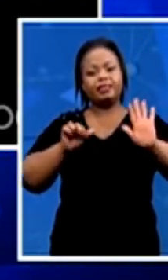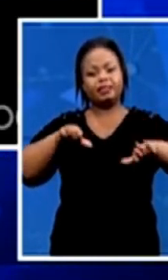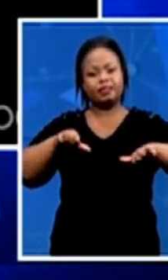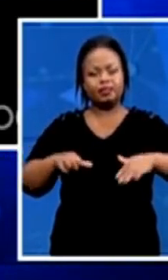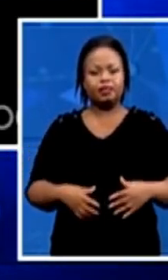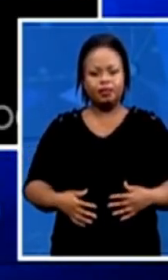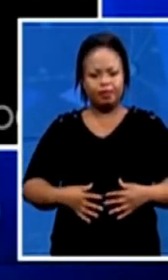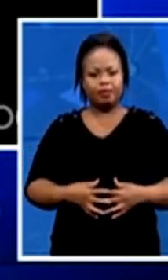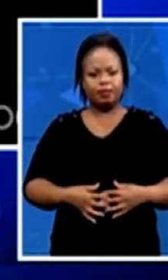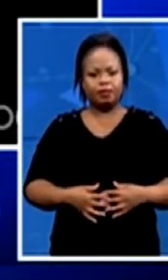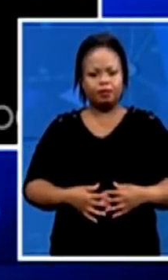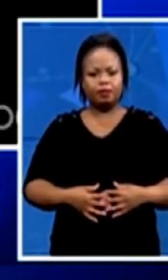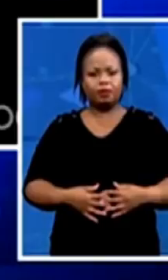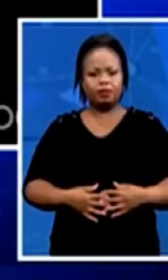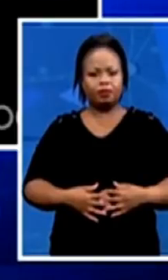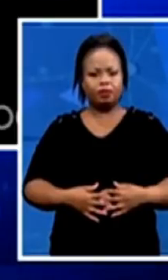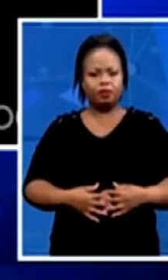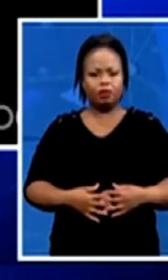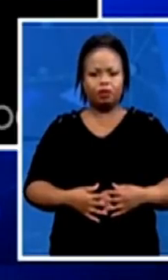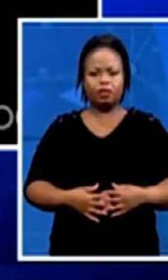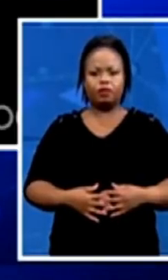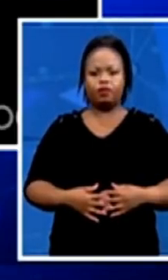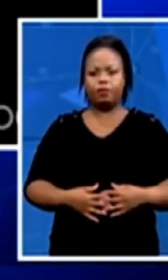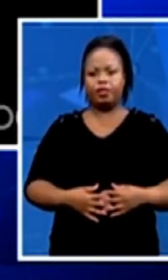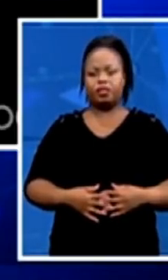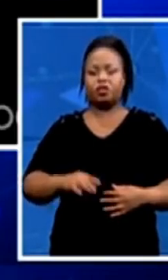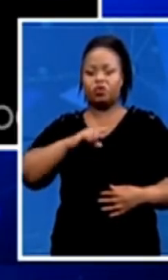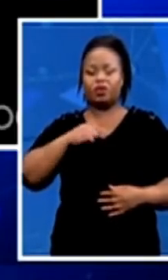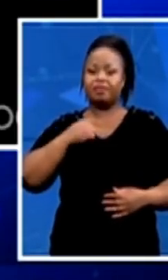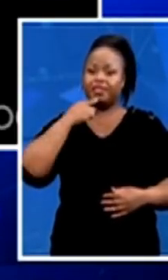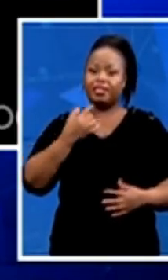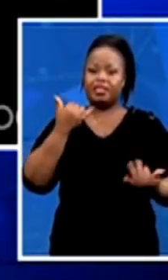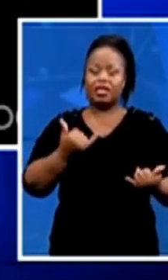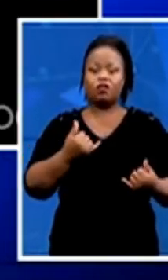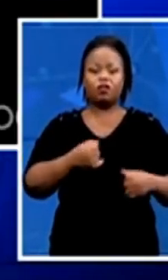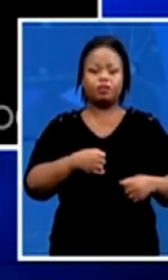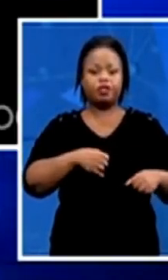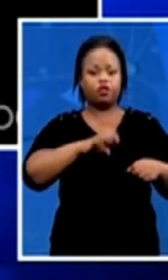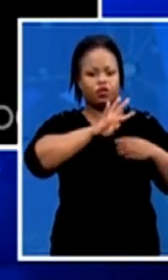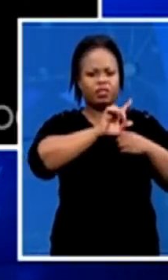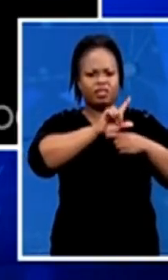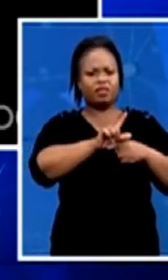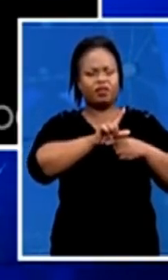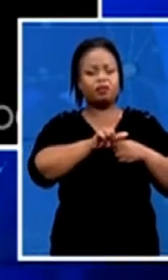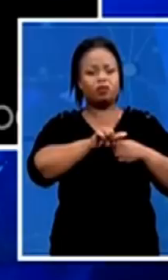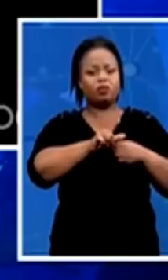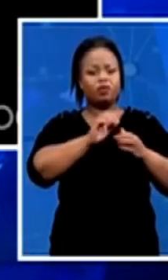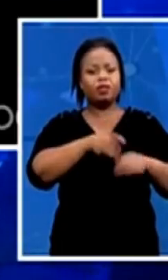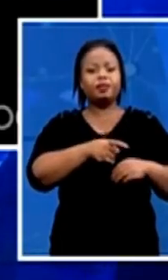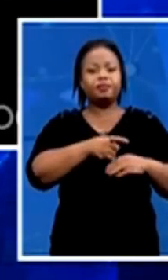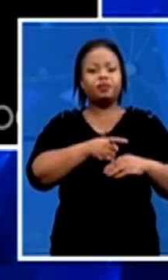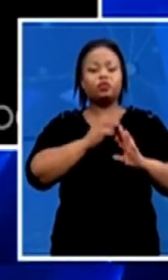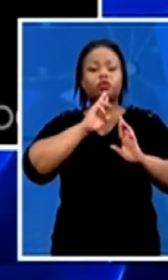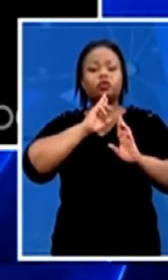We say, to save time, we must now turn, at 47, turn to the repeated defense raised by the respondents in refrain mode that the